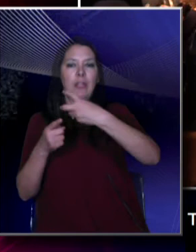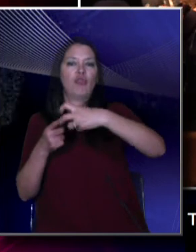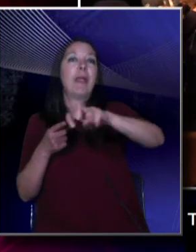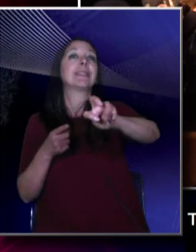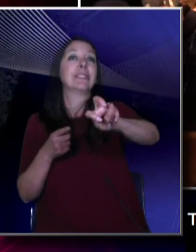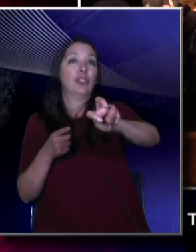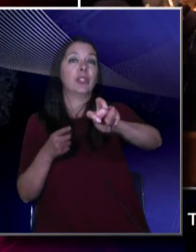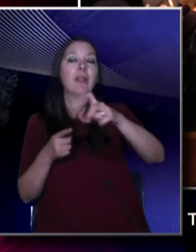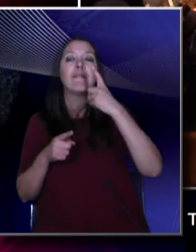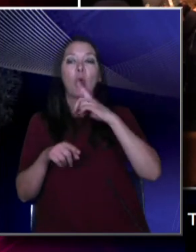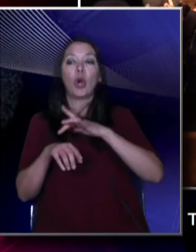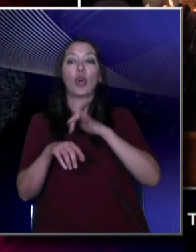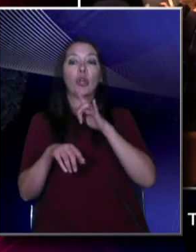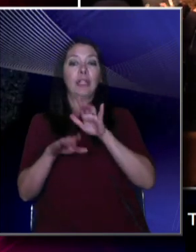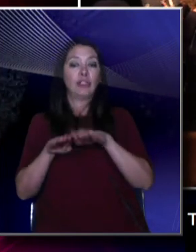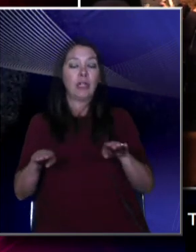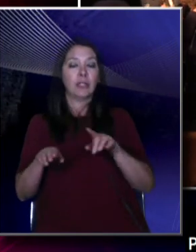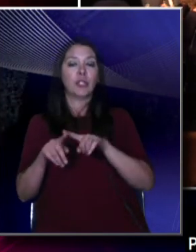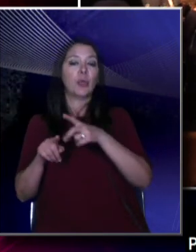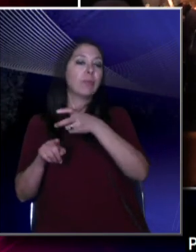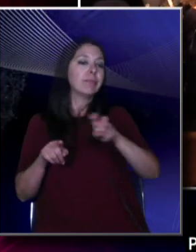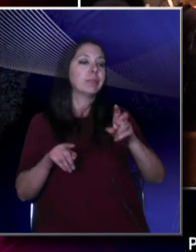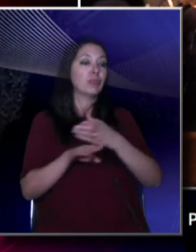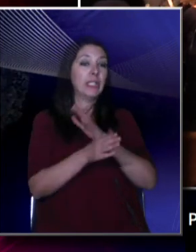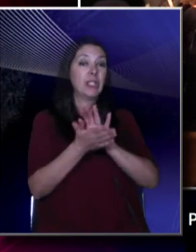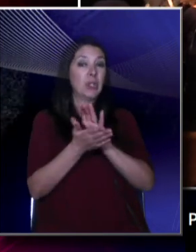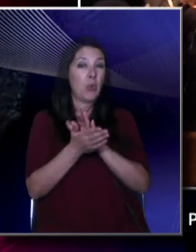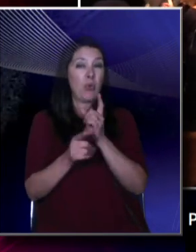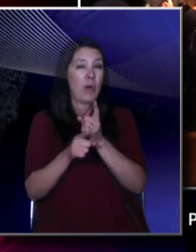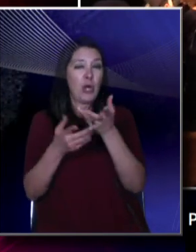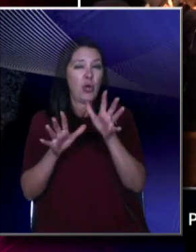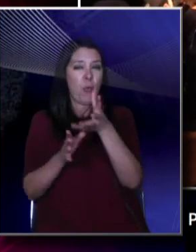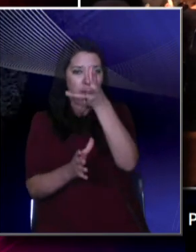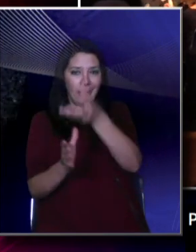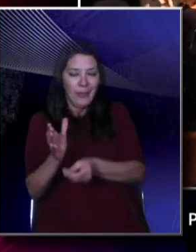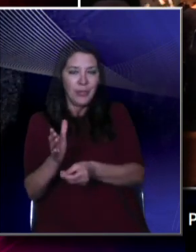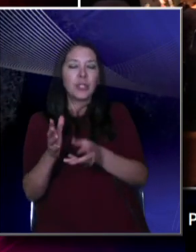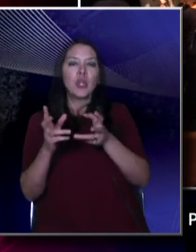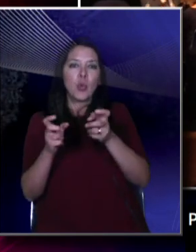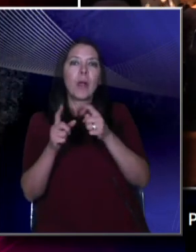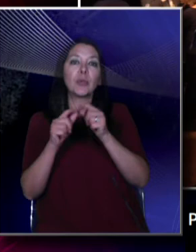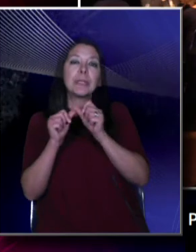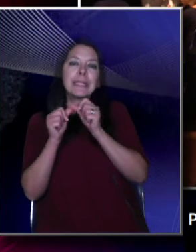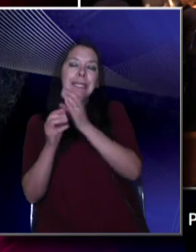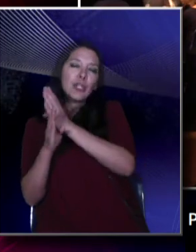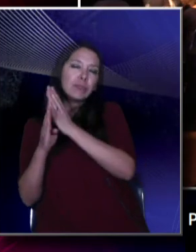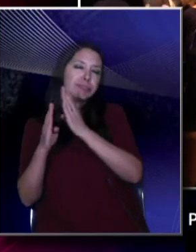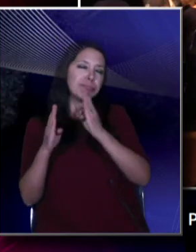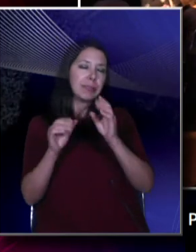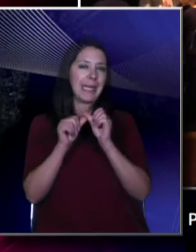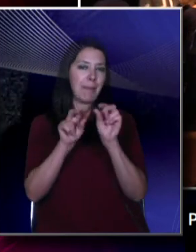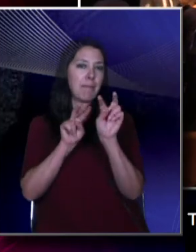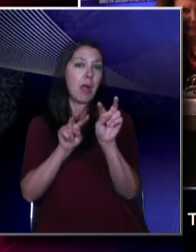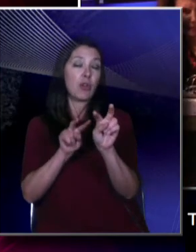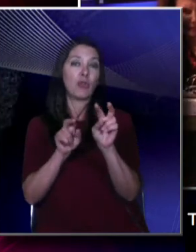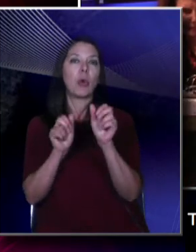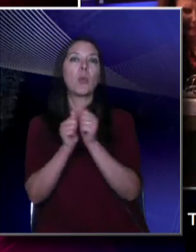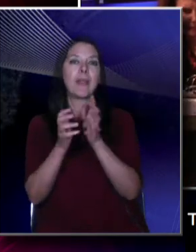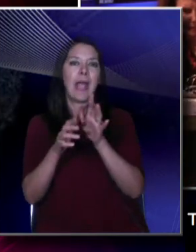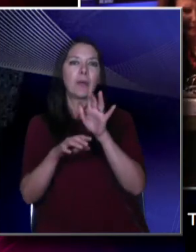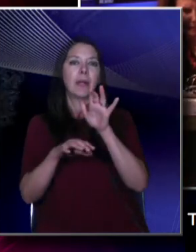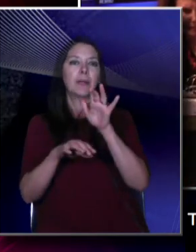early childhood to preschool? So there's that continuum without any gaps. Is that what you're saying?